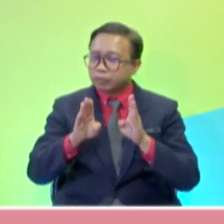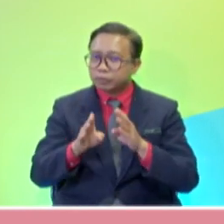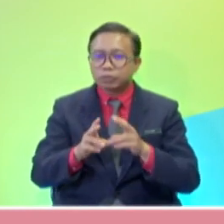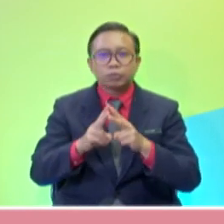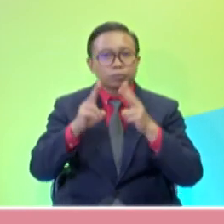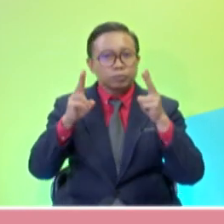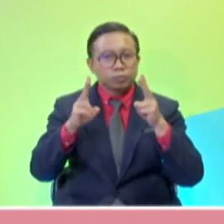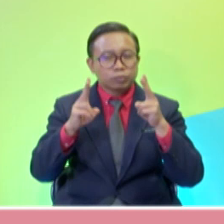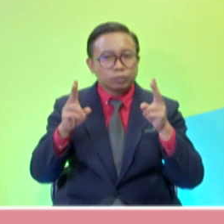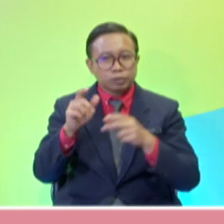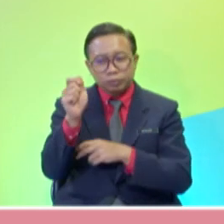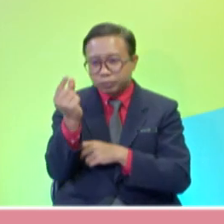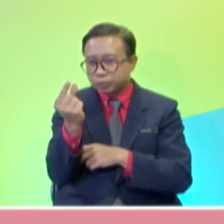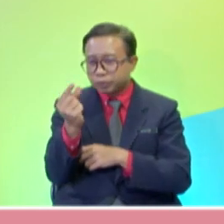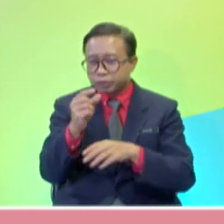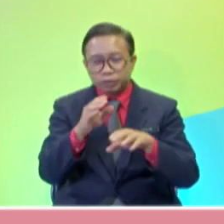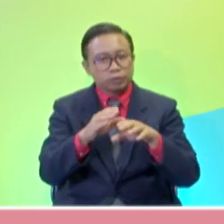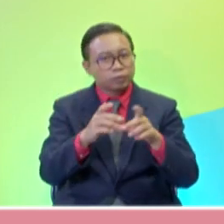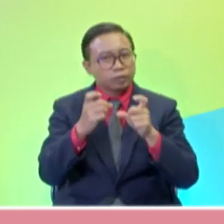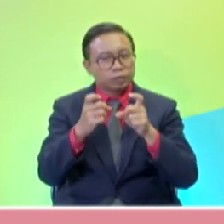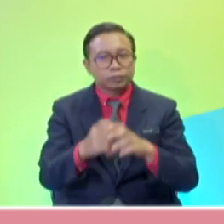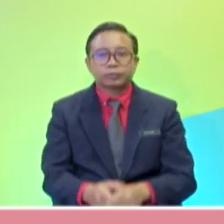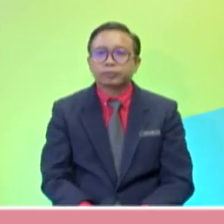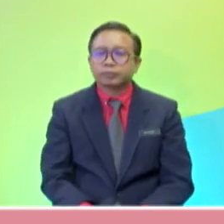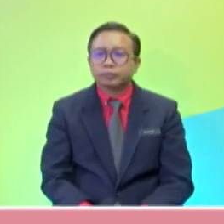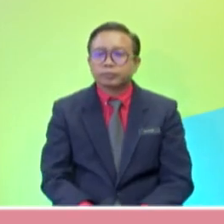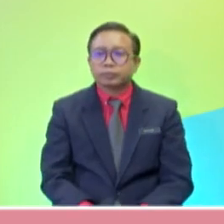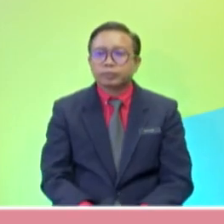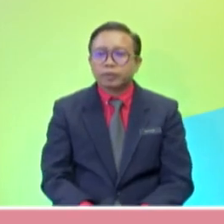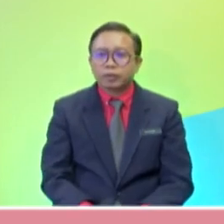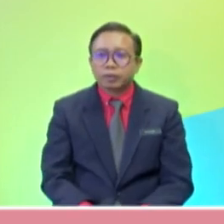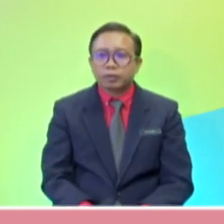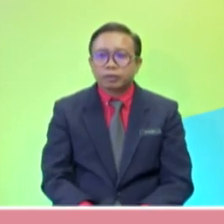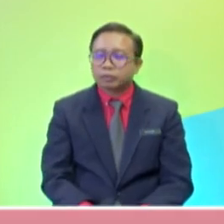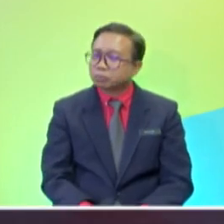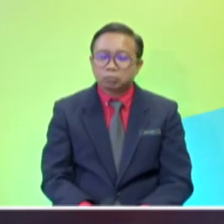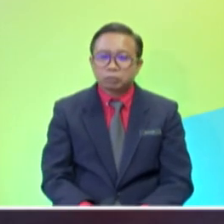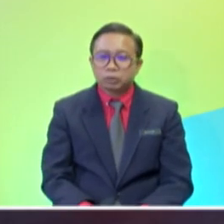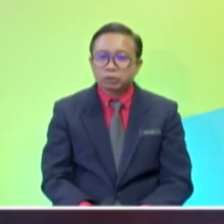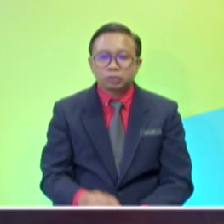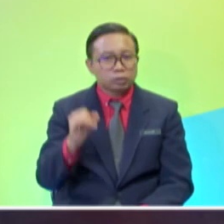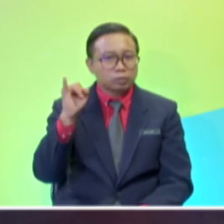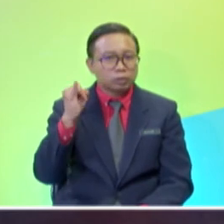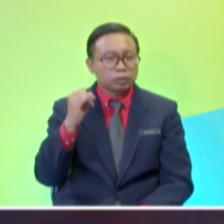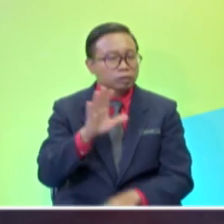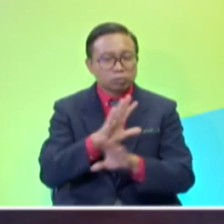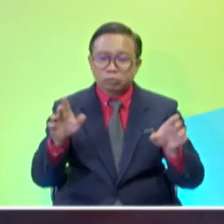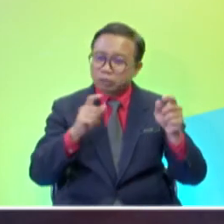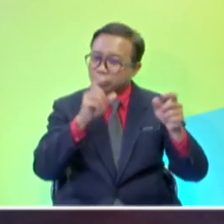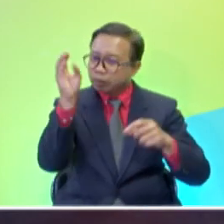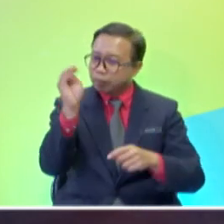fast? I don't think so. It doesn't go. Yes, it doesn't. That's correct, Amanda. You are shaking your head. Yeah, because it doesn't match to the